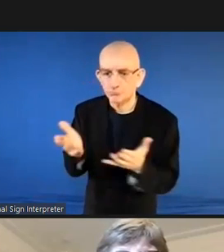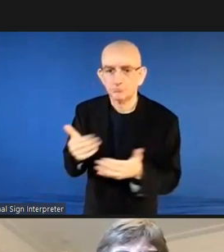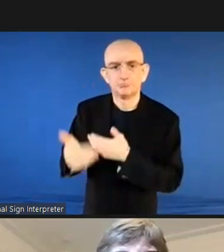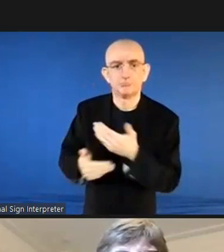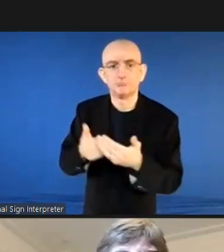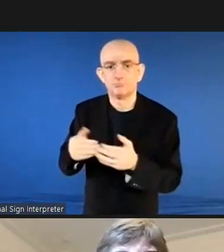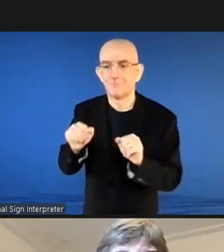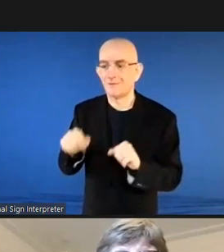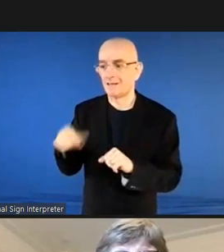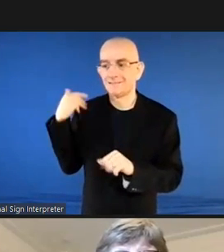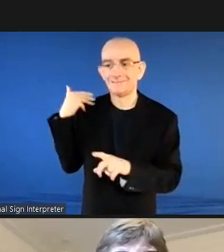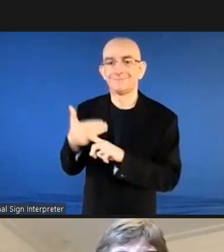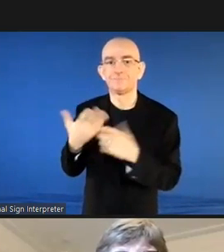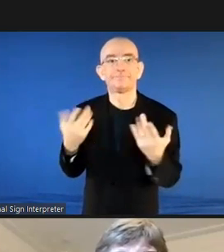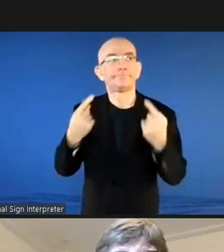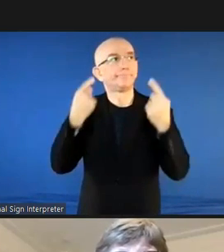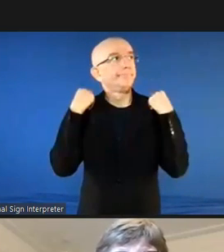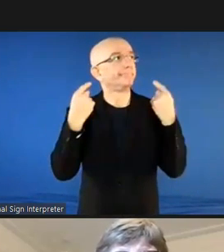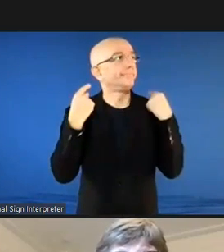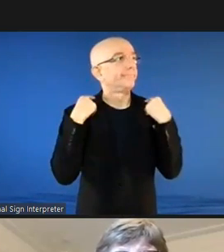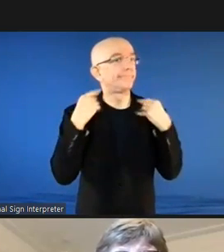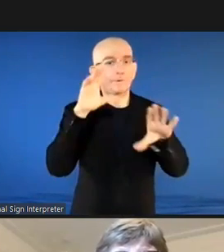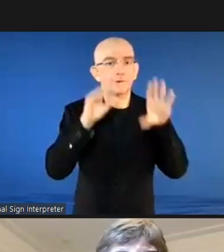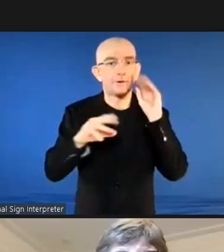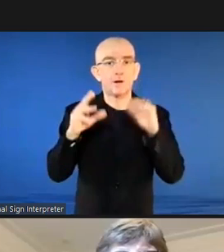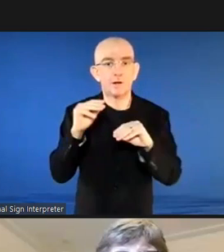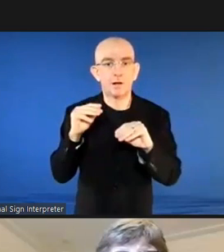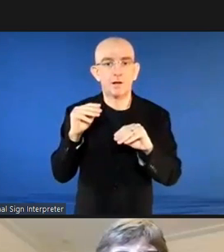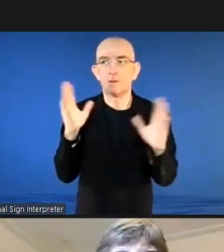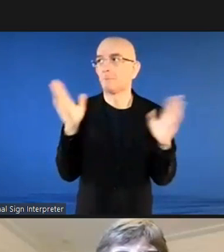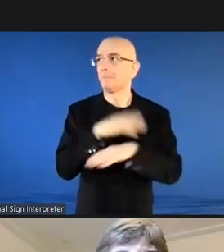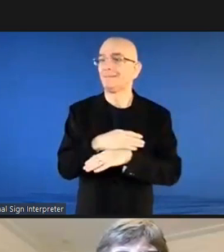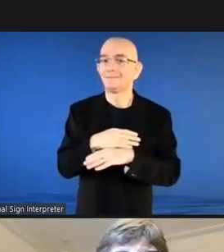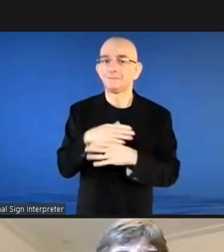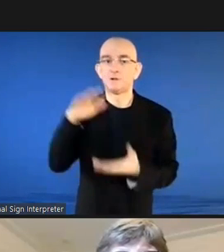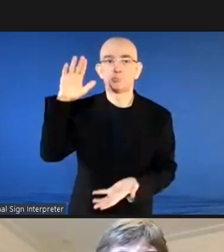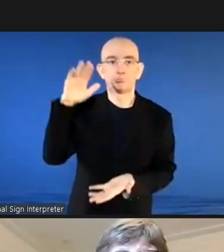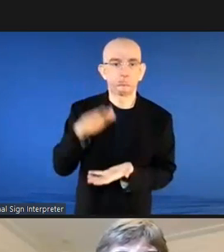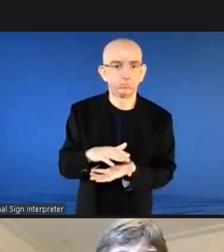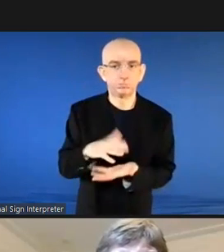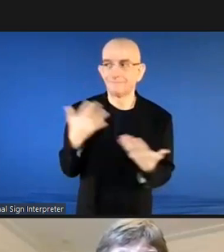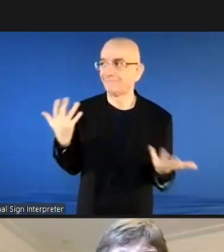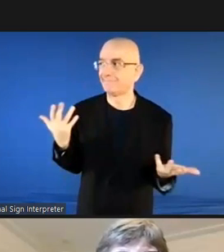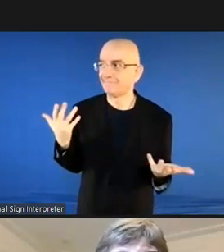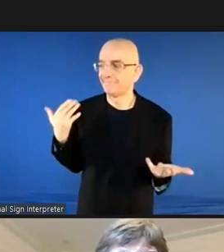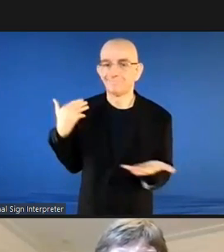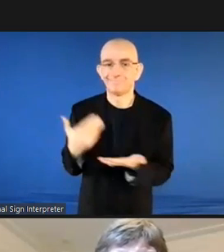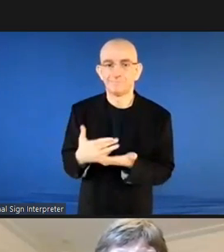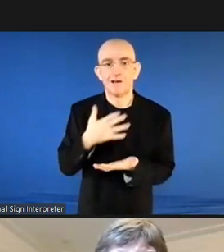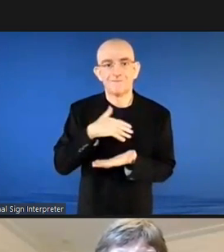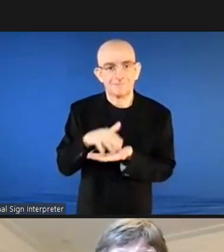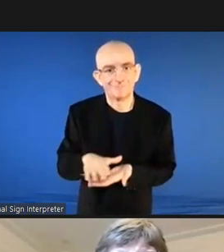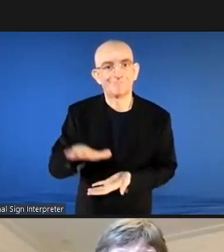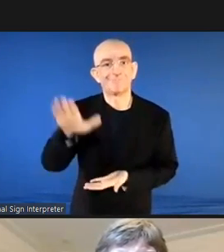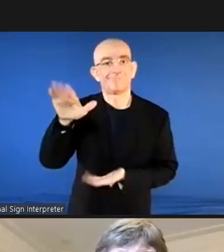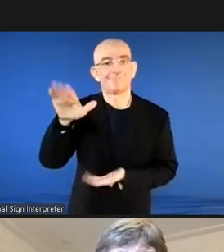slip a long way behind. But I think I think education is going to be an